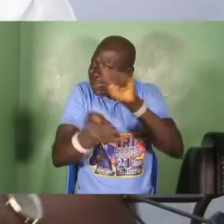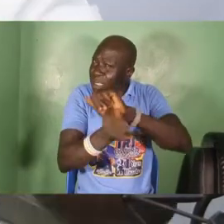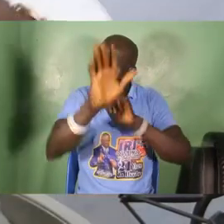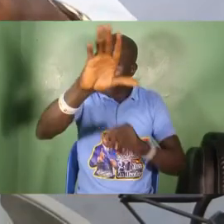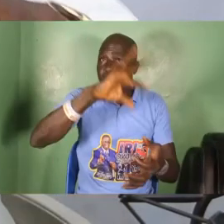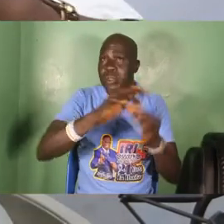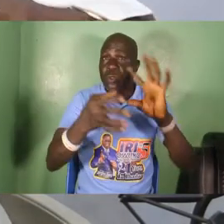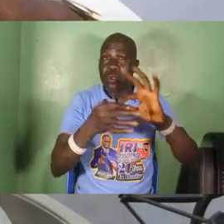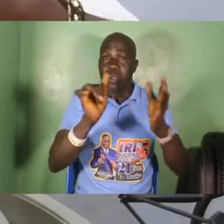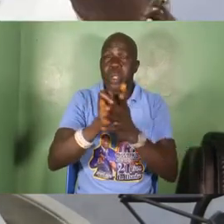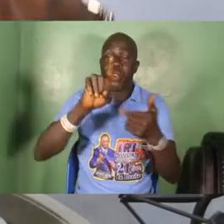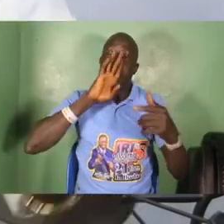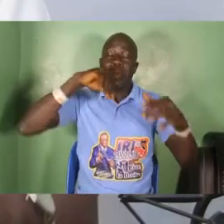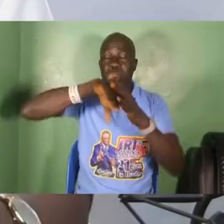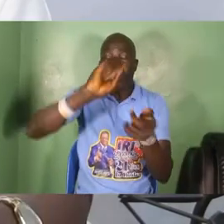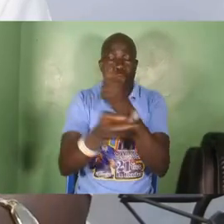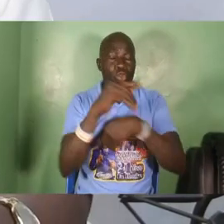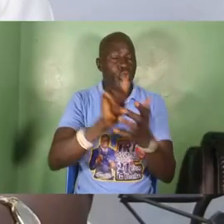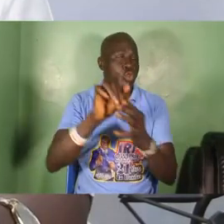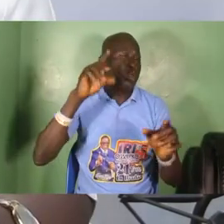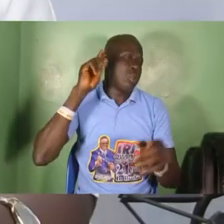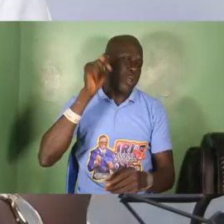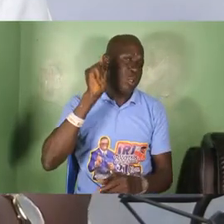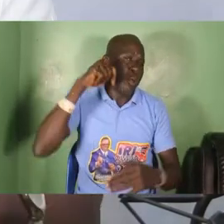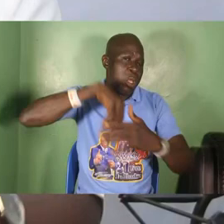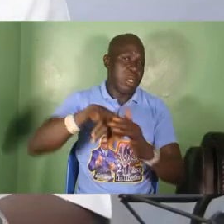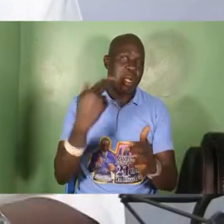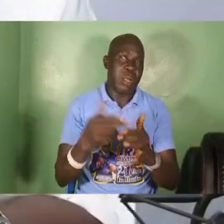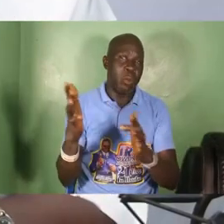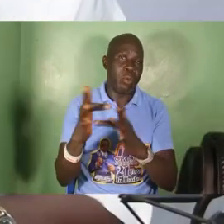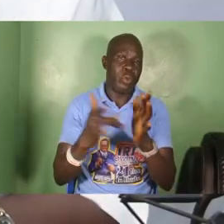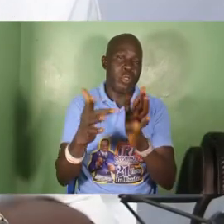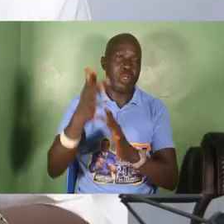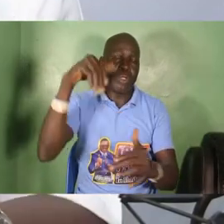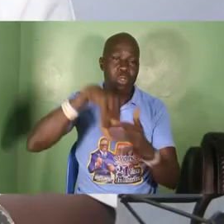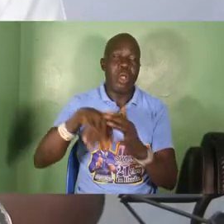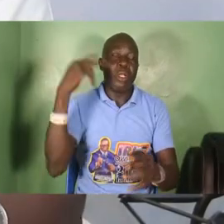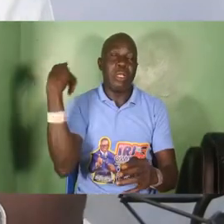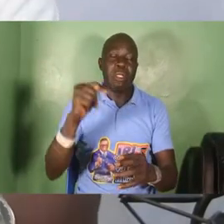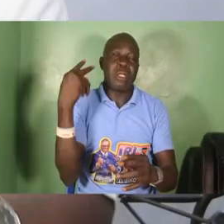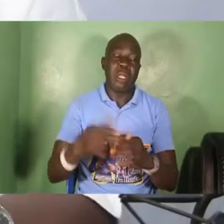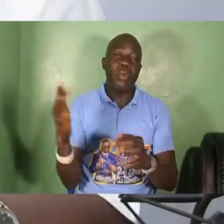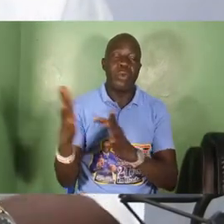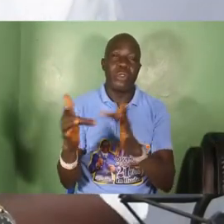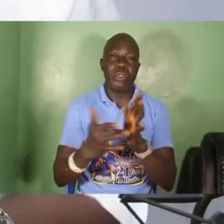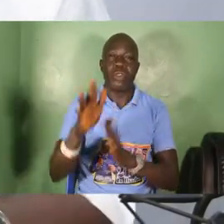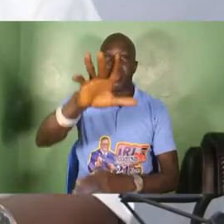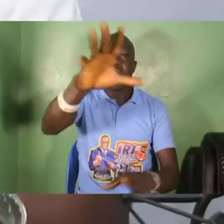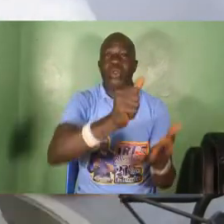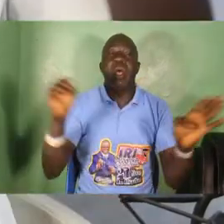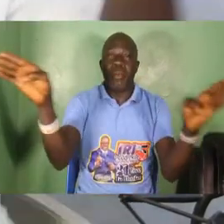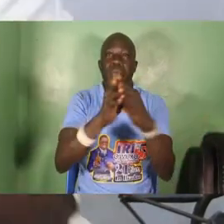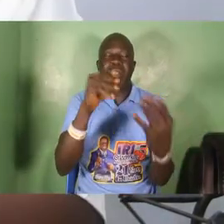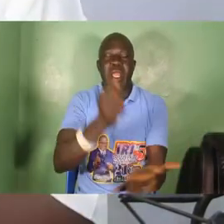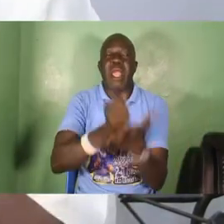that will change your story to ma di testimony ba so eri bi na ja law sabi in the name of jesus oruko jesus in the name of jesus oya lo kan